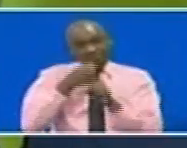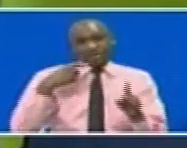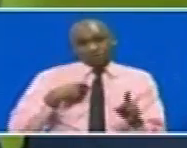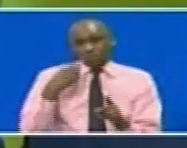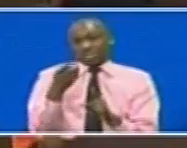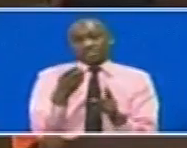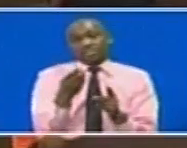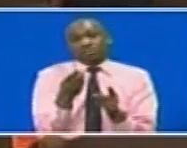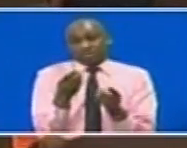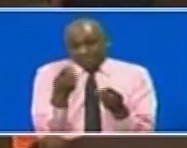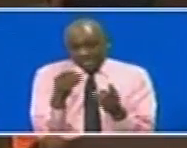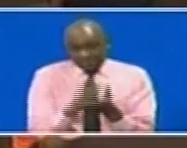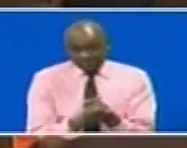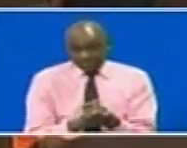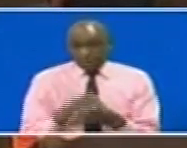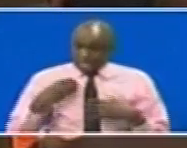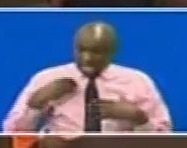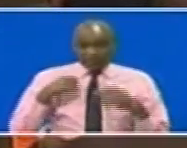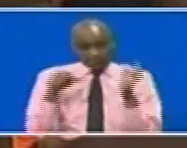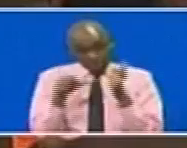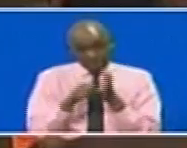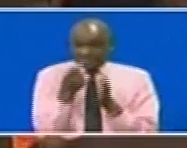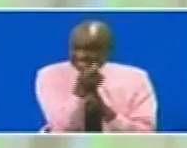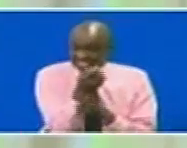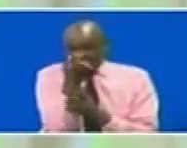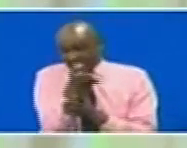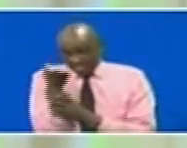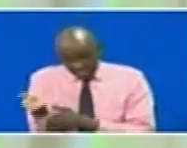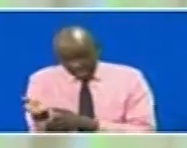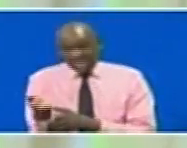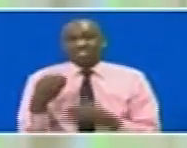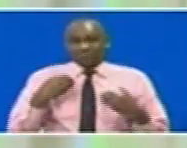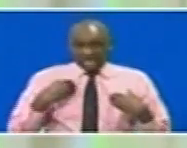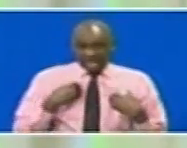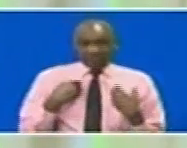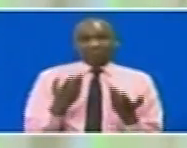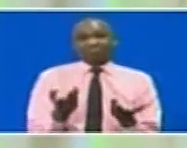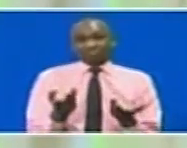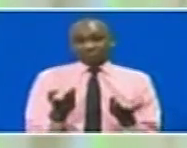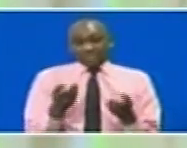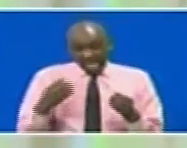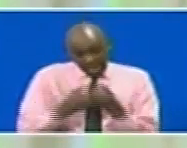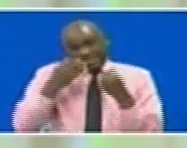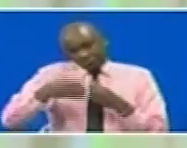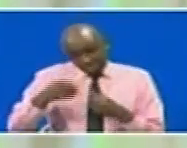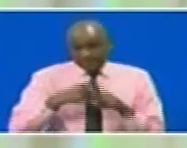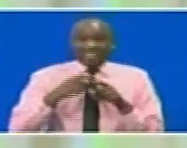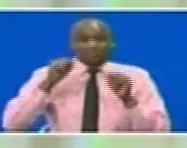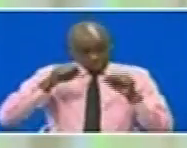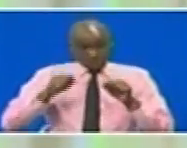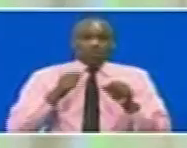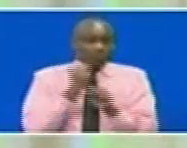on the balance sheet. We have a few hiccups here and there. The environment is a little bit severe occasionally, but on average we are able to